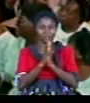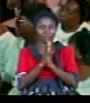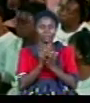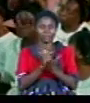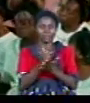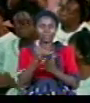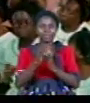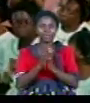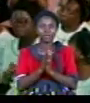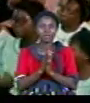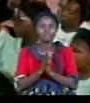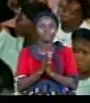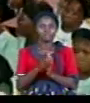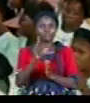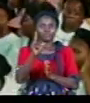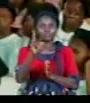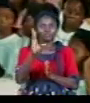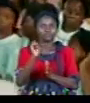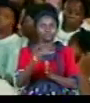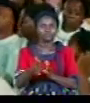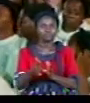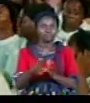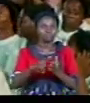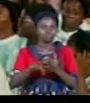Osa, come.